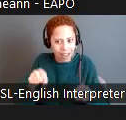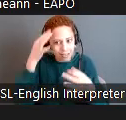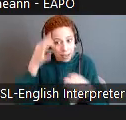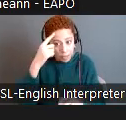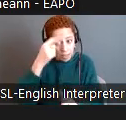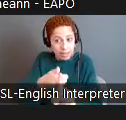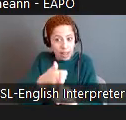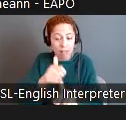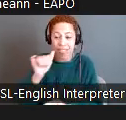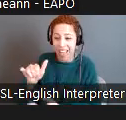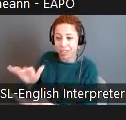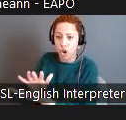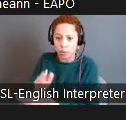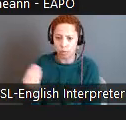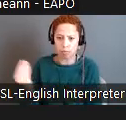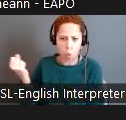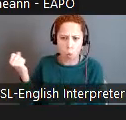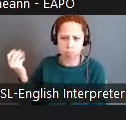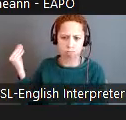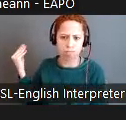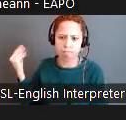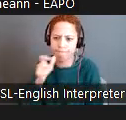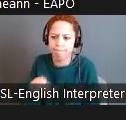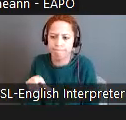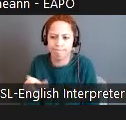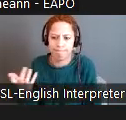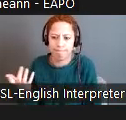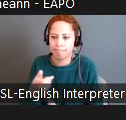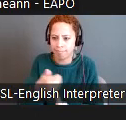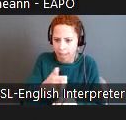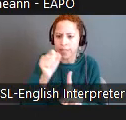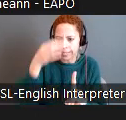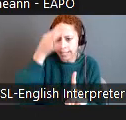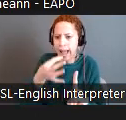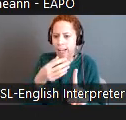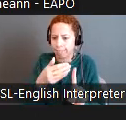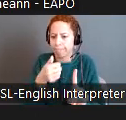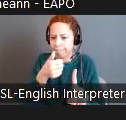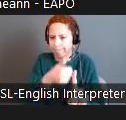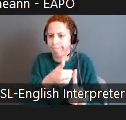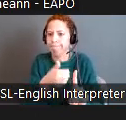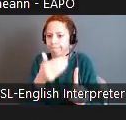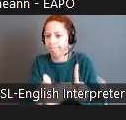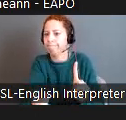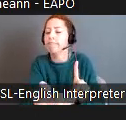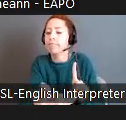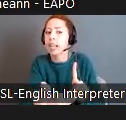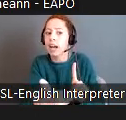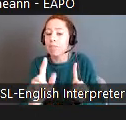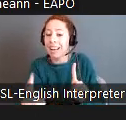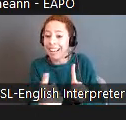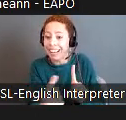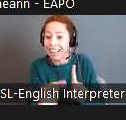It doesn't help anybody. You can make your own decisions. It's only when the doctor or the service provider comes in and says, you